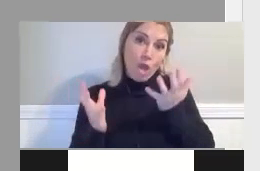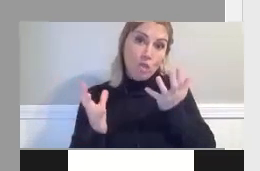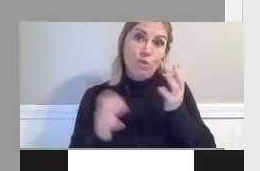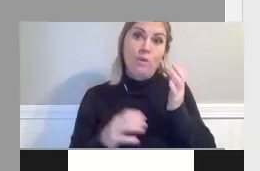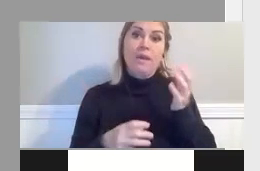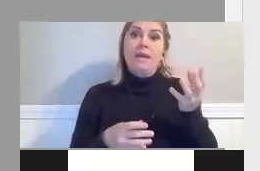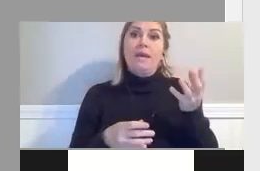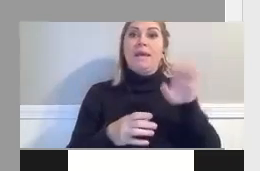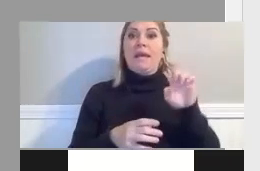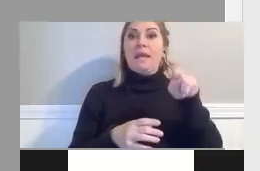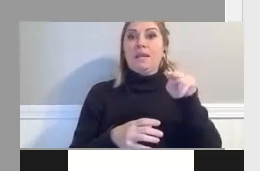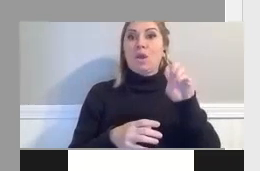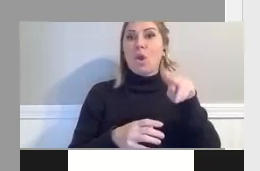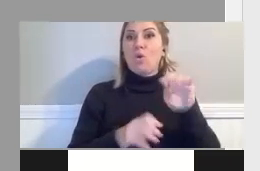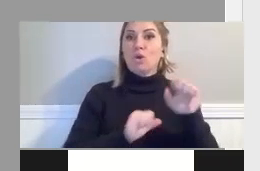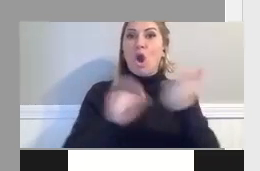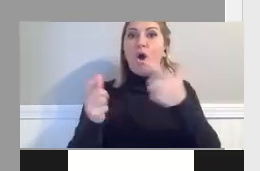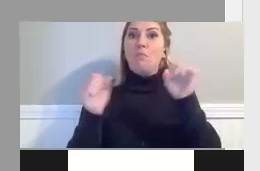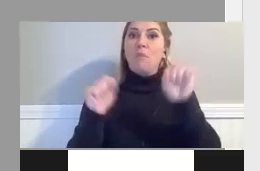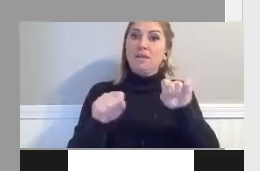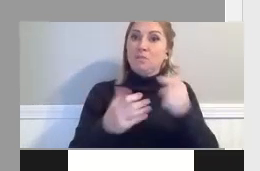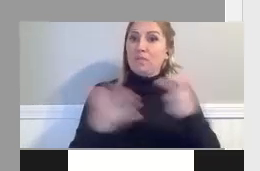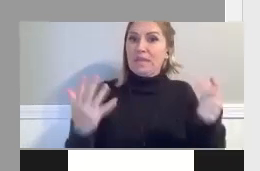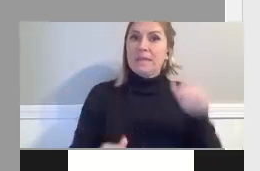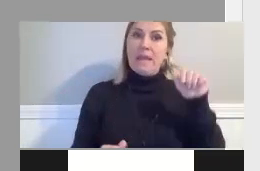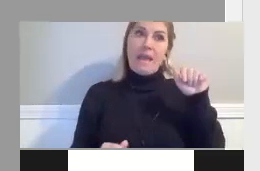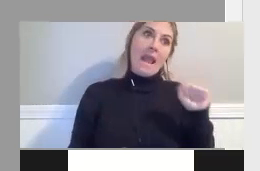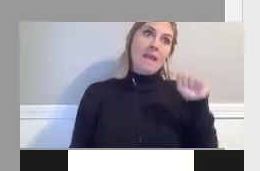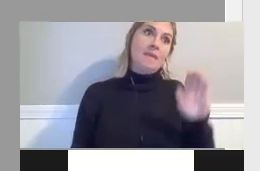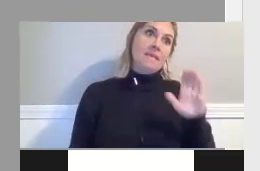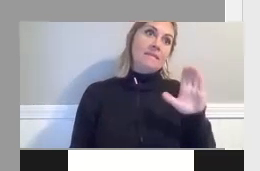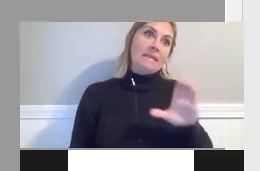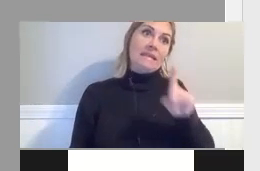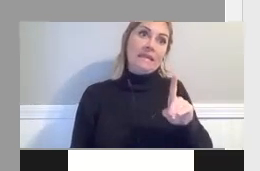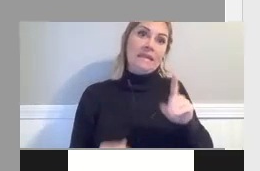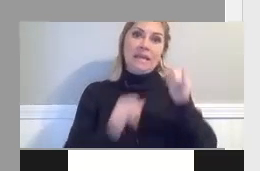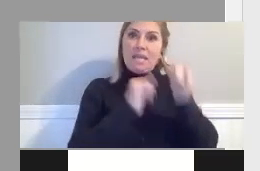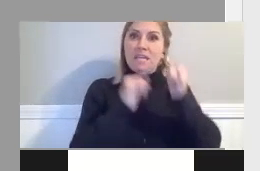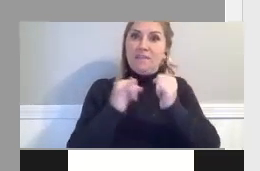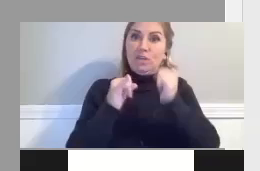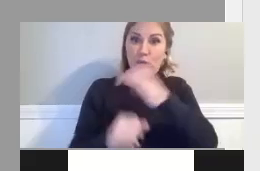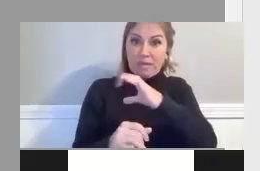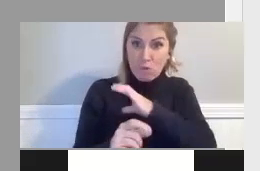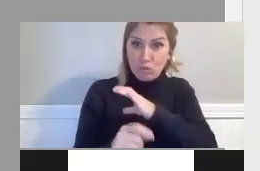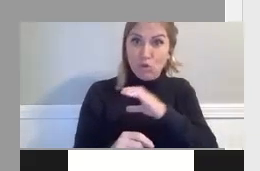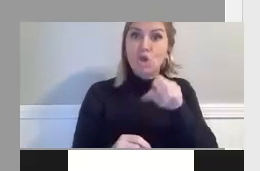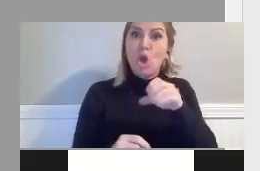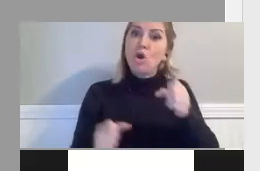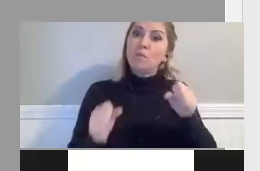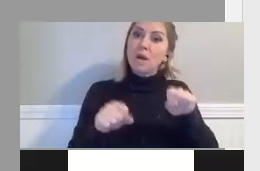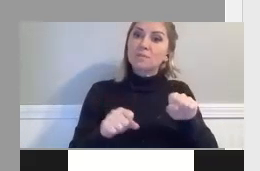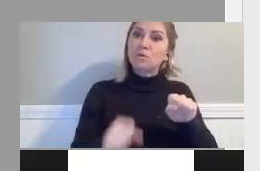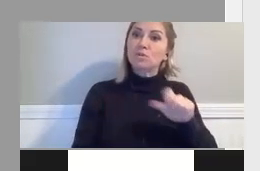all possible things, you would be encoding A, B, C, D, and all of those individual characters. So you have possibly